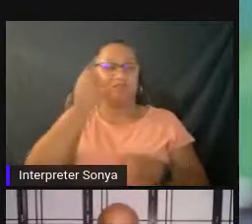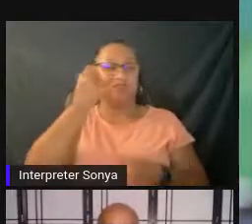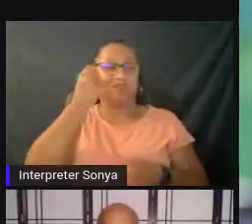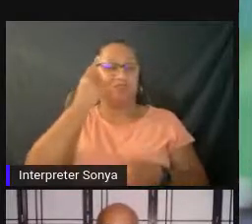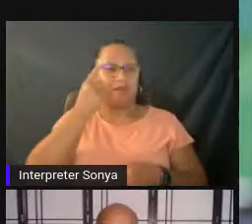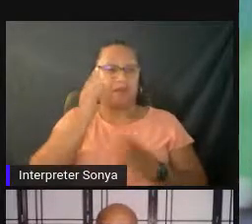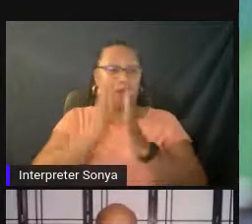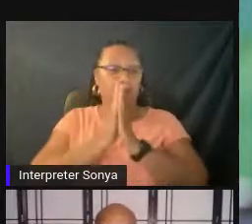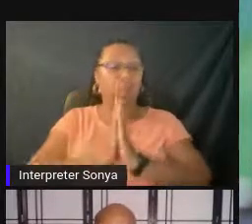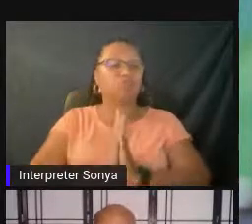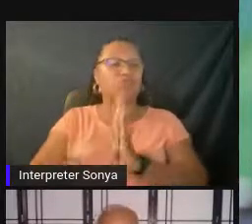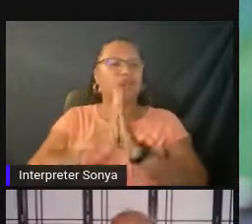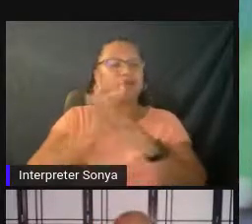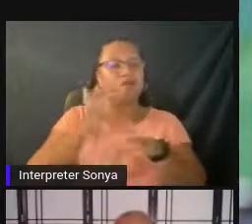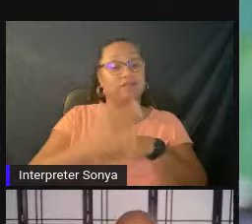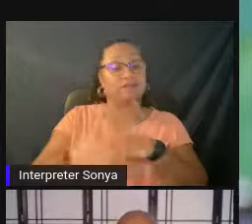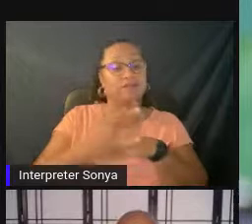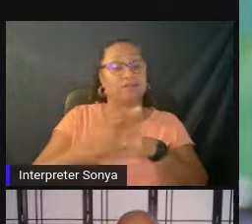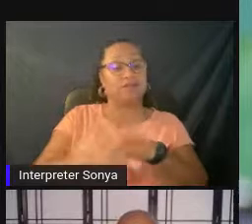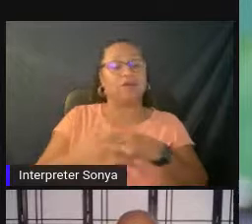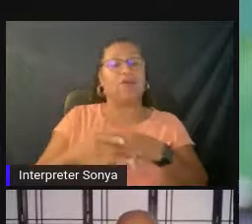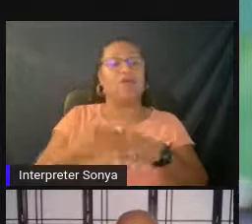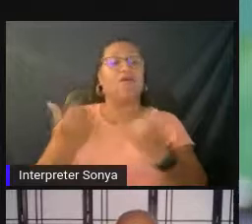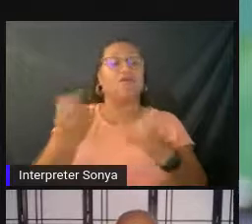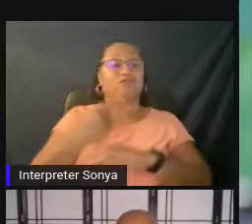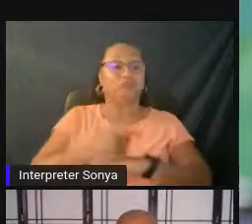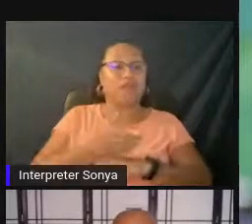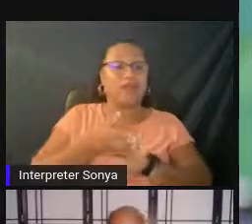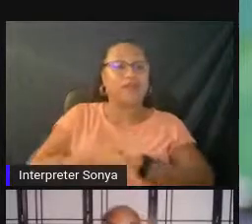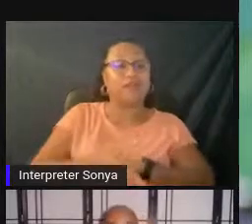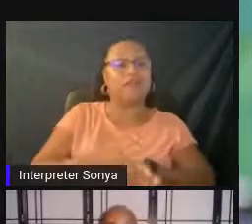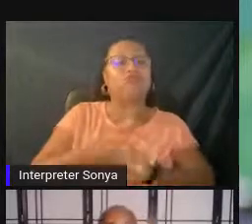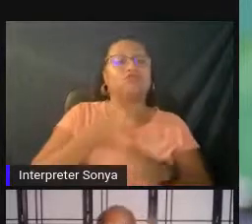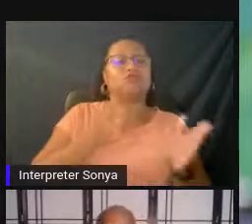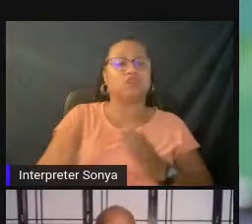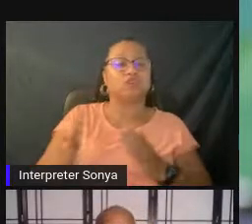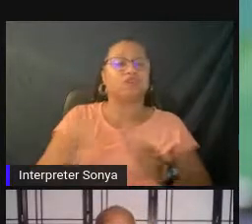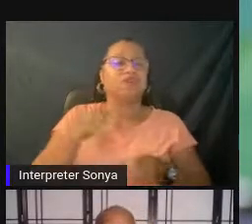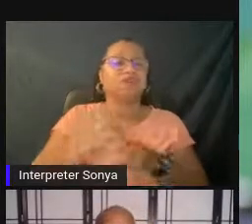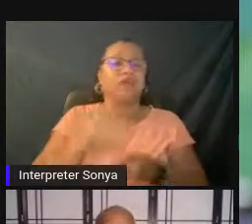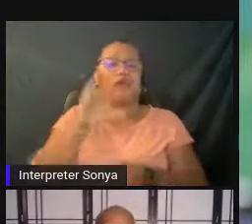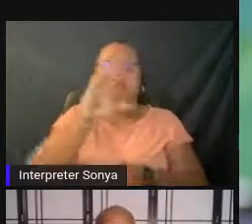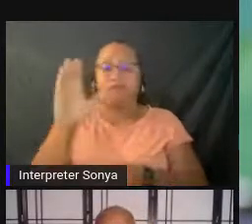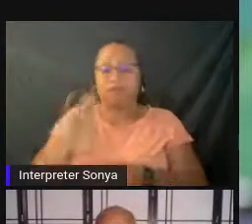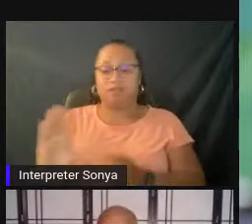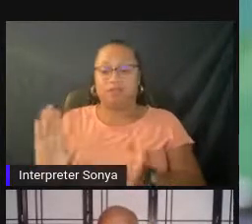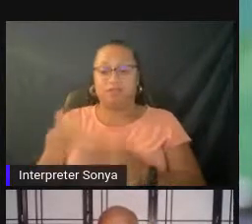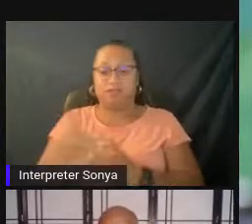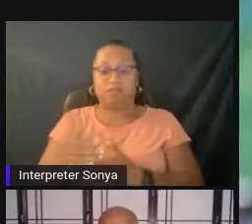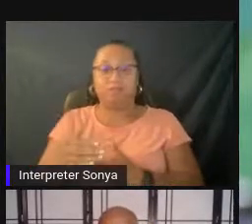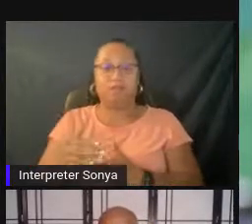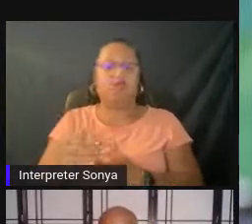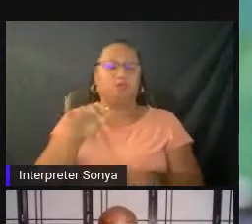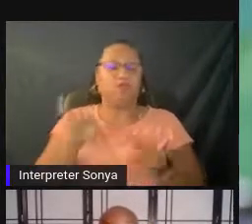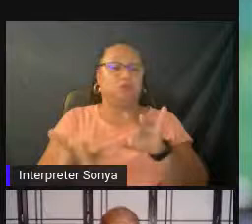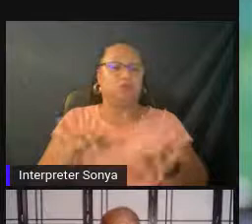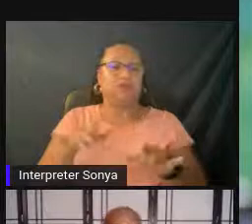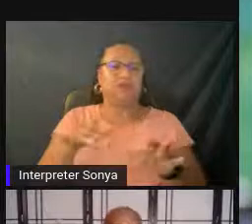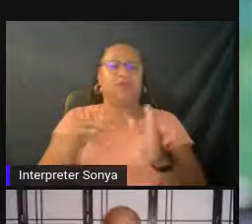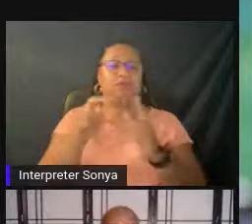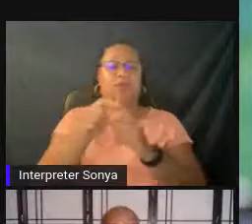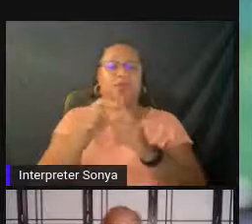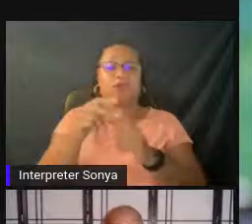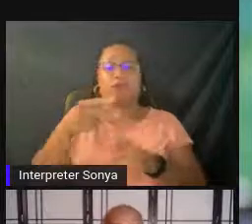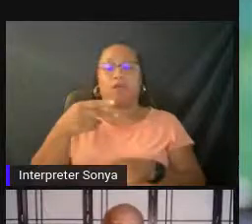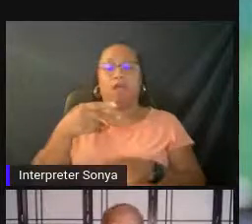available to you today after service by going over to the Zoom room, type the word prayer into the chat box, and Tracy